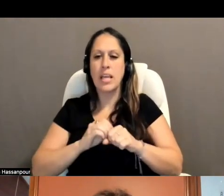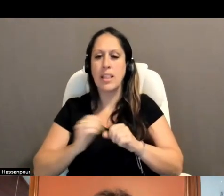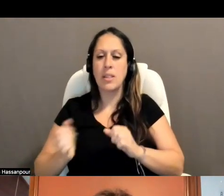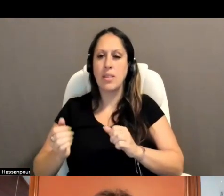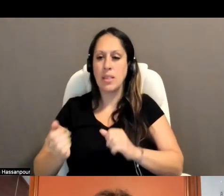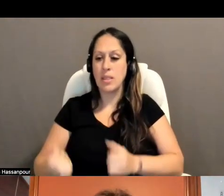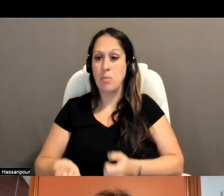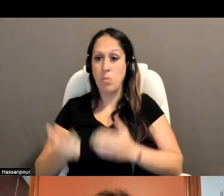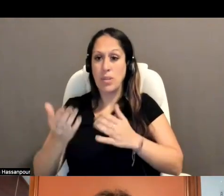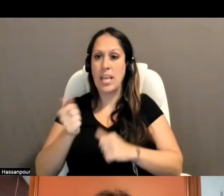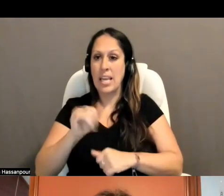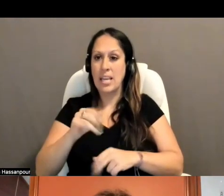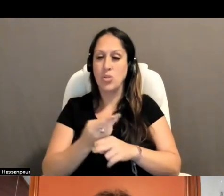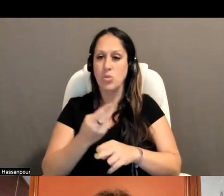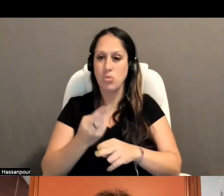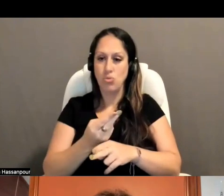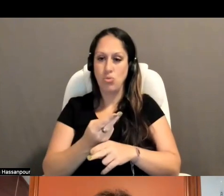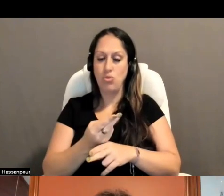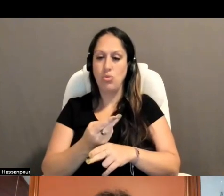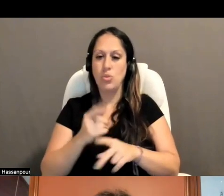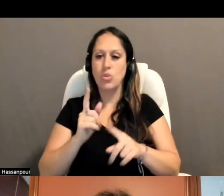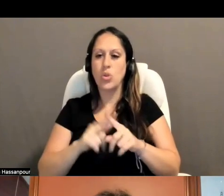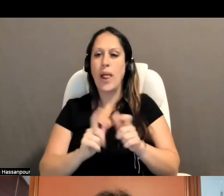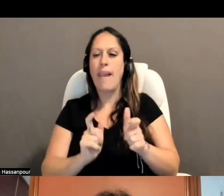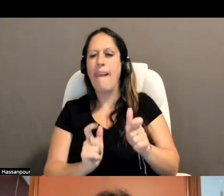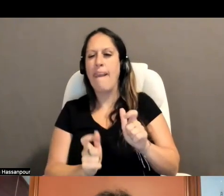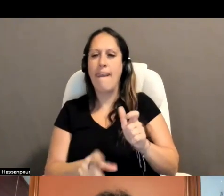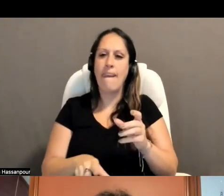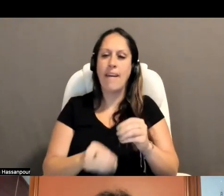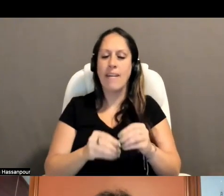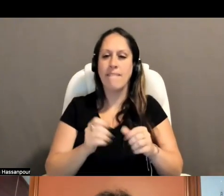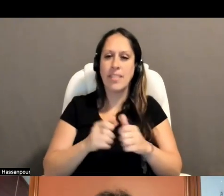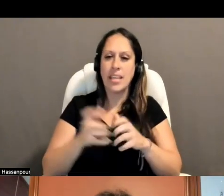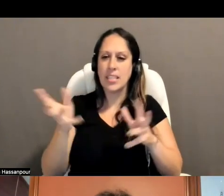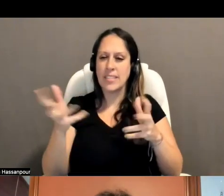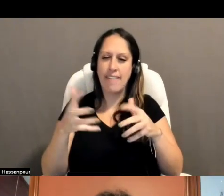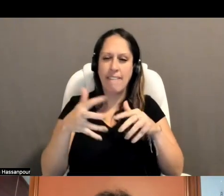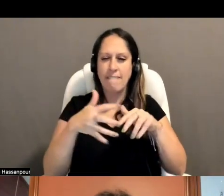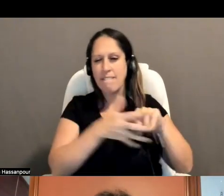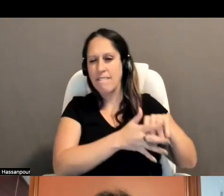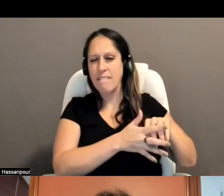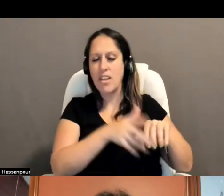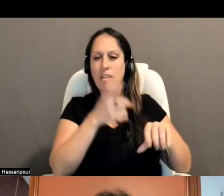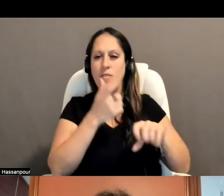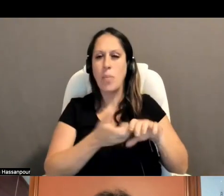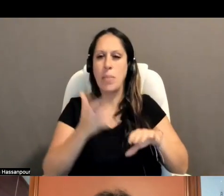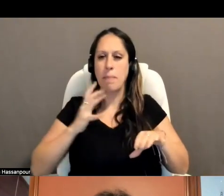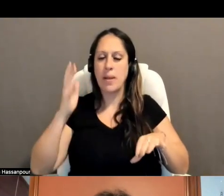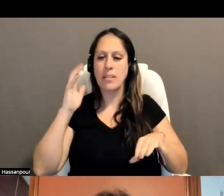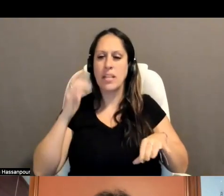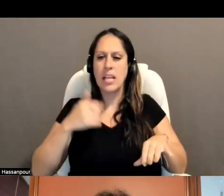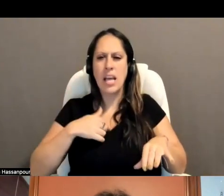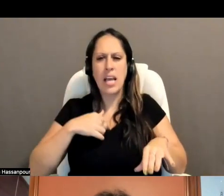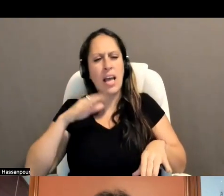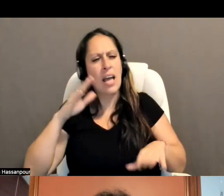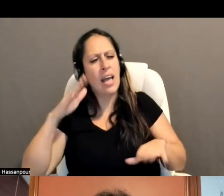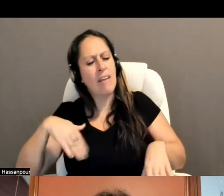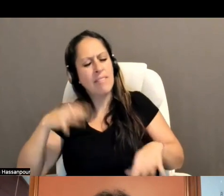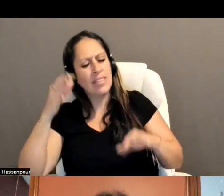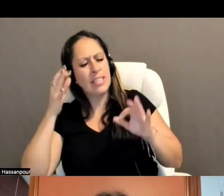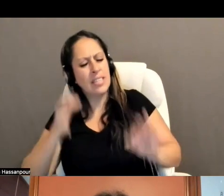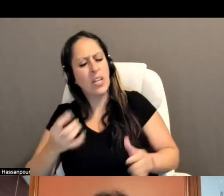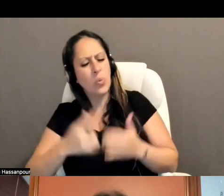and AI used to augment and splice in performances from the past. And I have not decided what I think